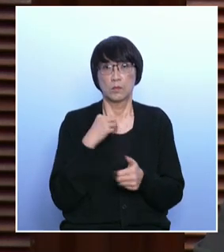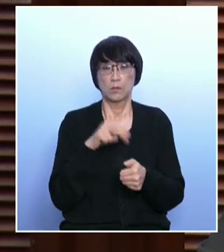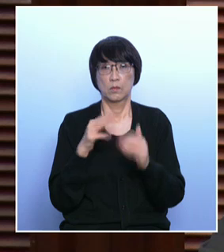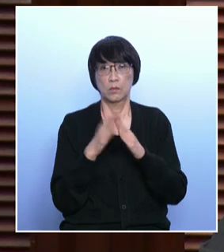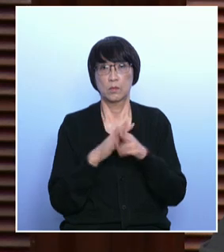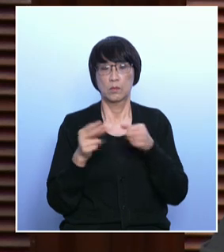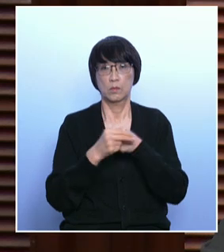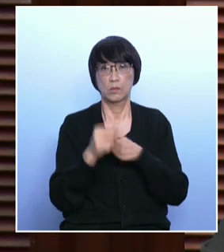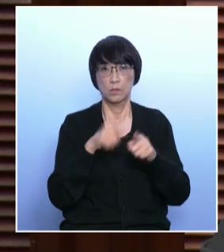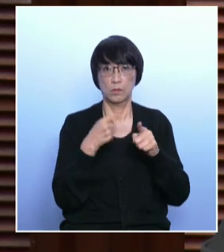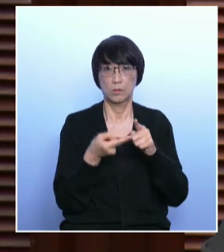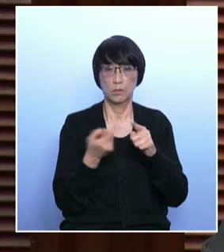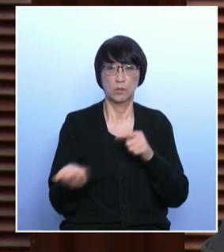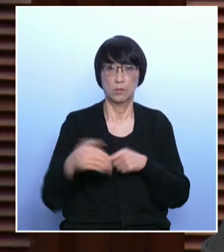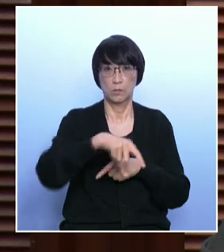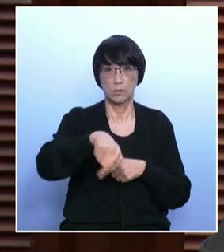In 2025,